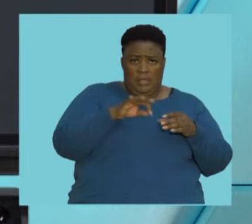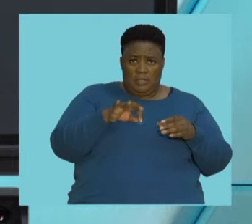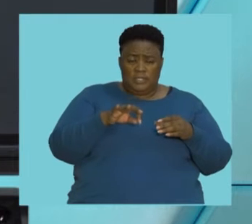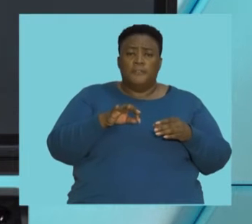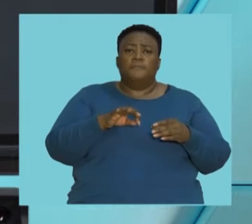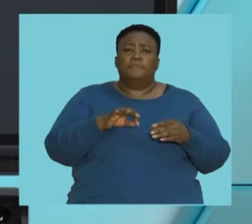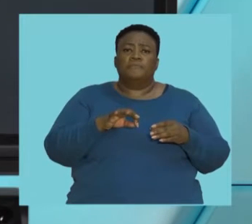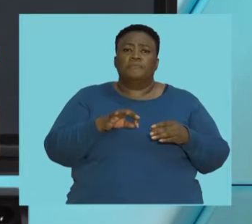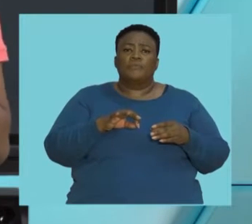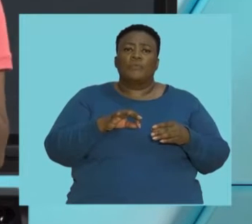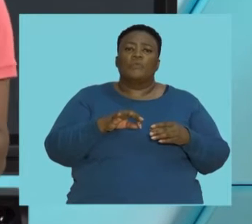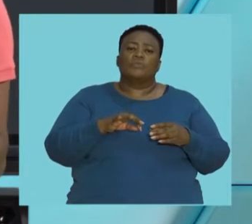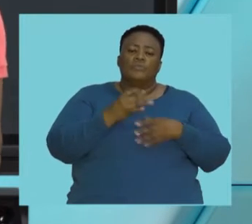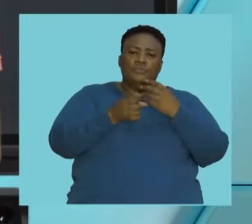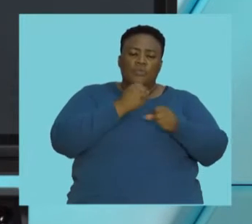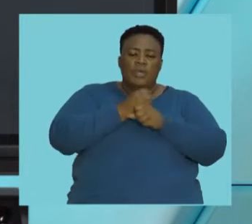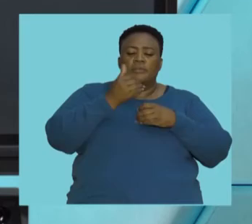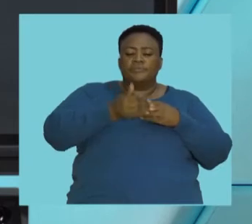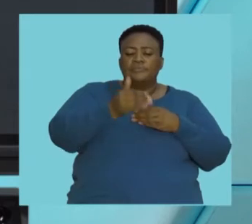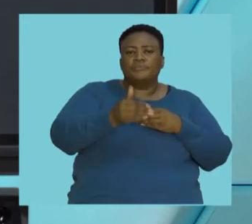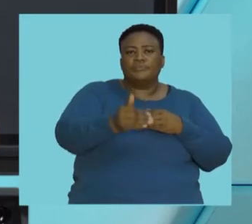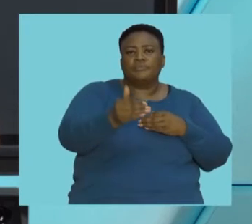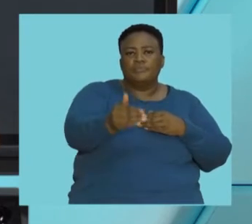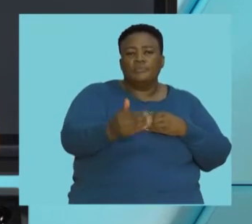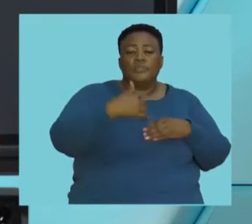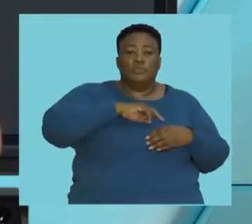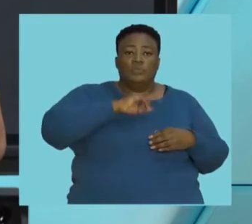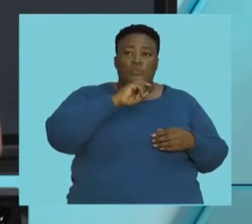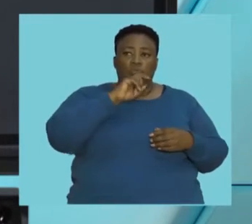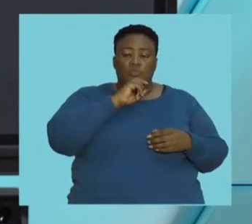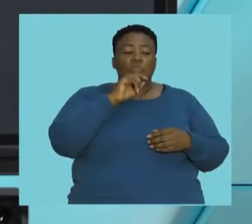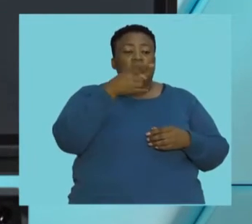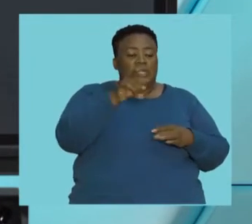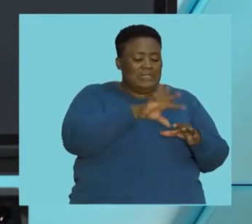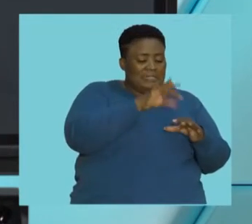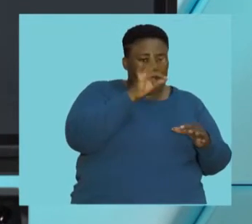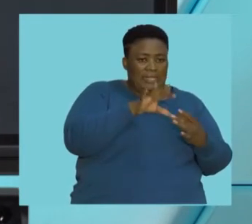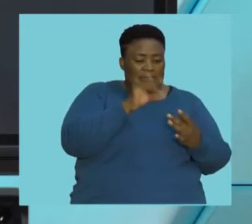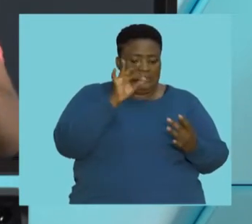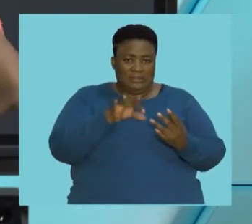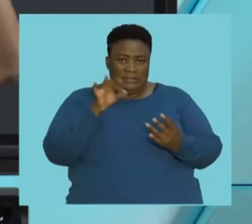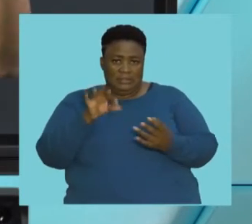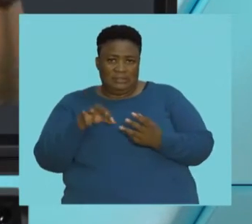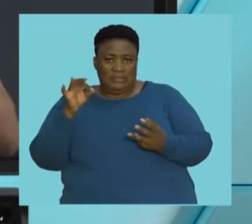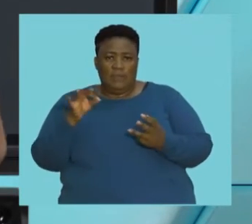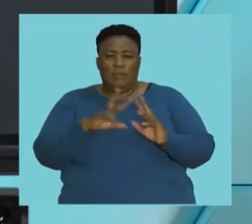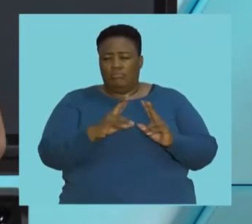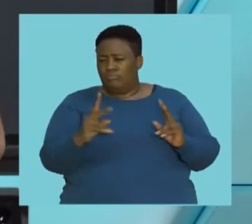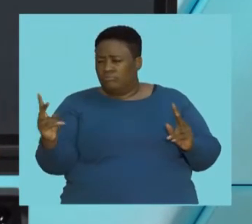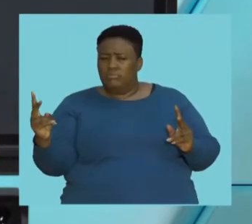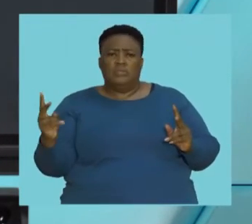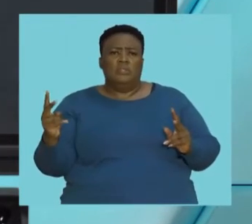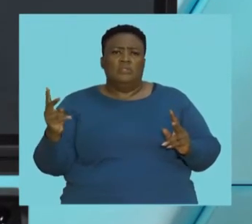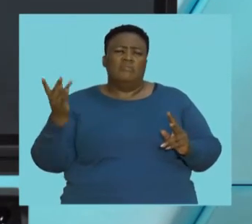So over years, our commercial food crops that we currently consume have been selected from wild varieties that